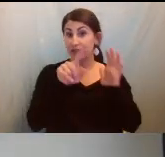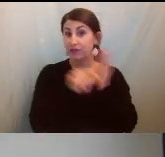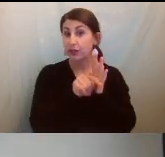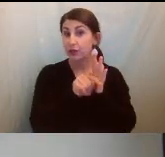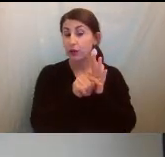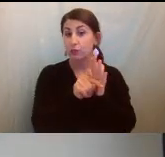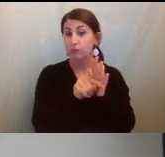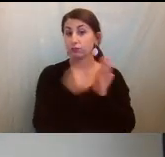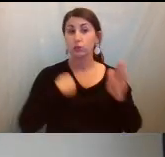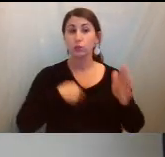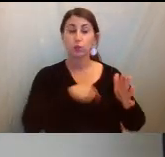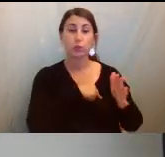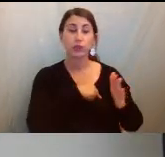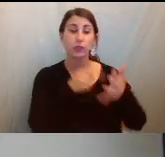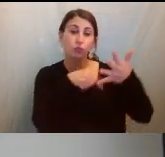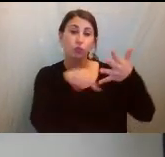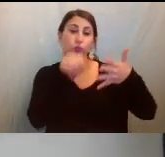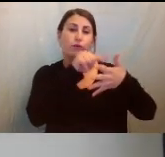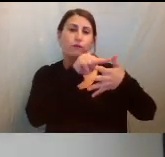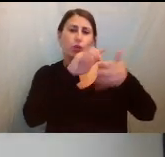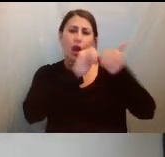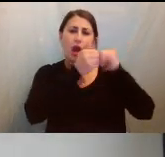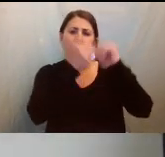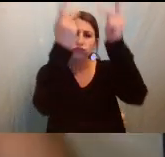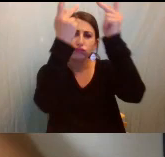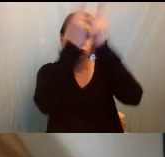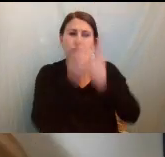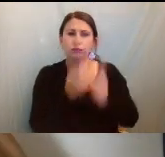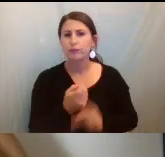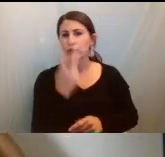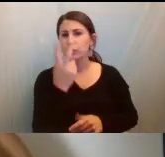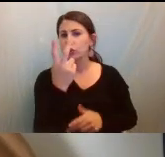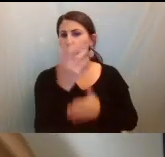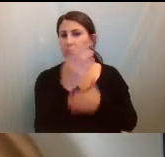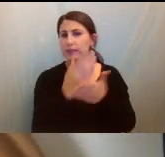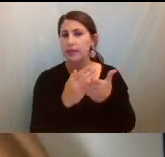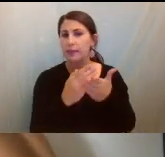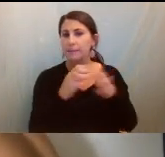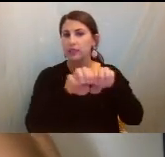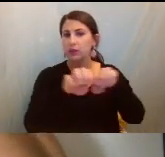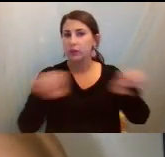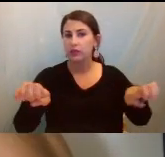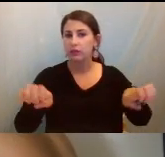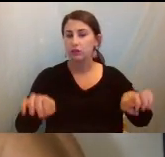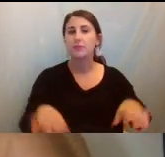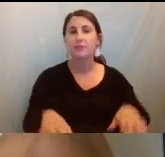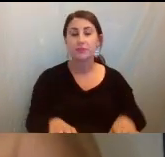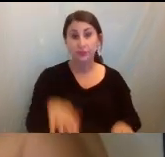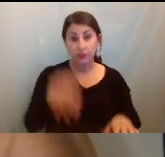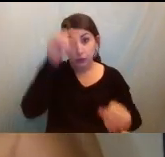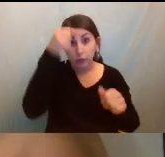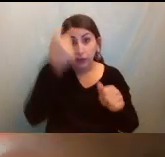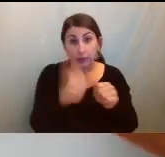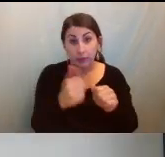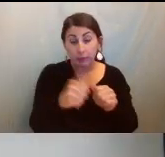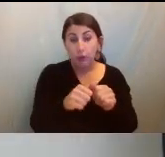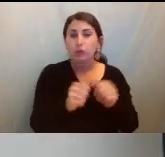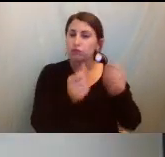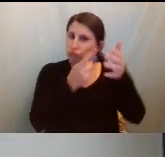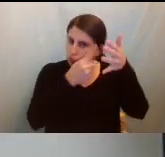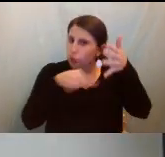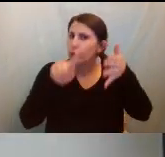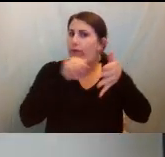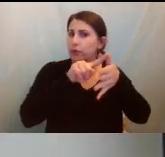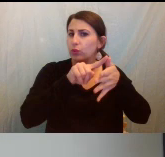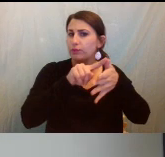In this video, we are going to review how to solve two-step equations. Remember, this is a